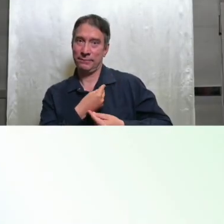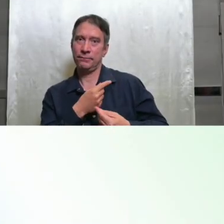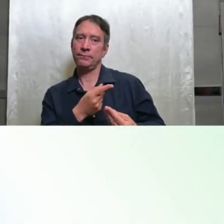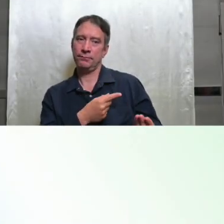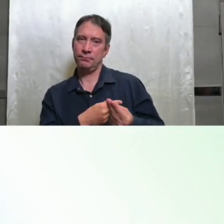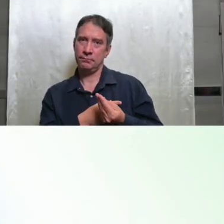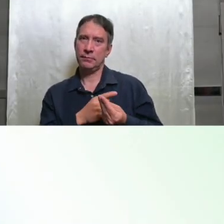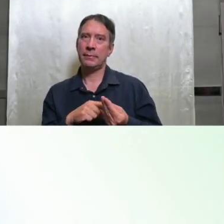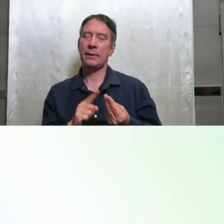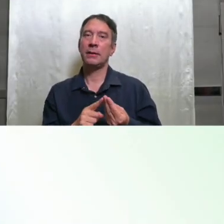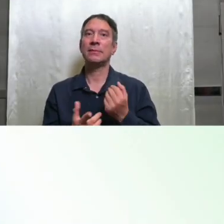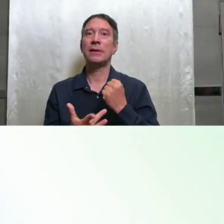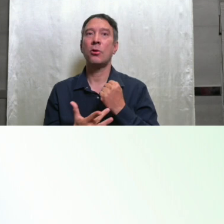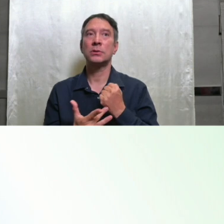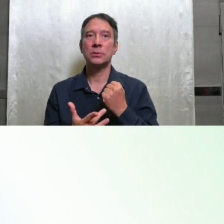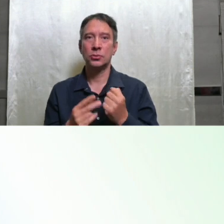There is no audio.